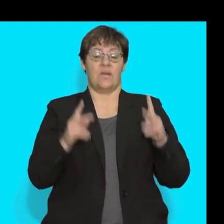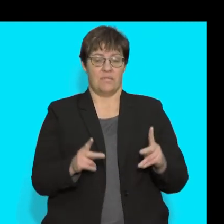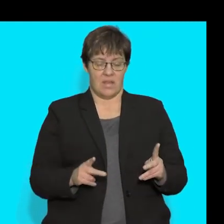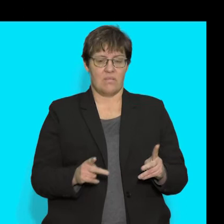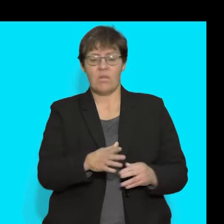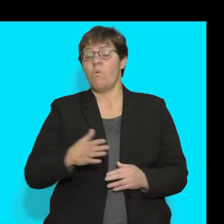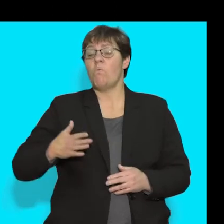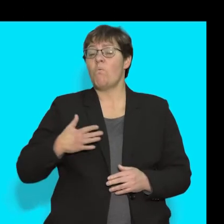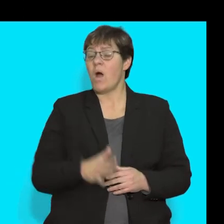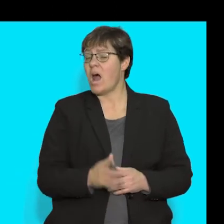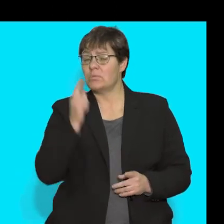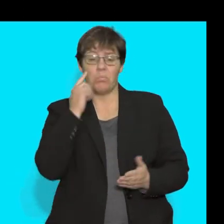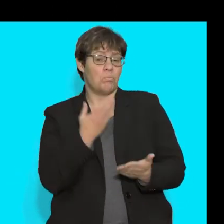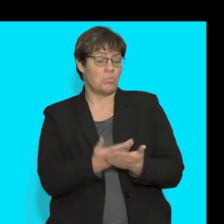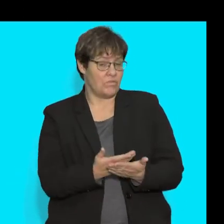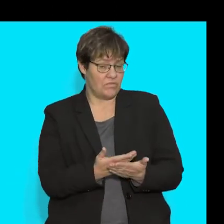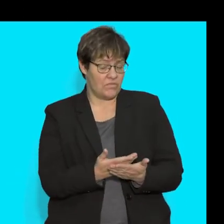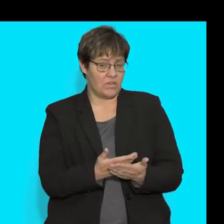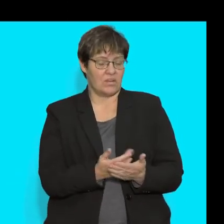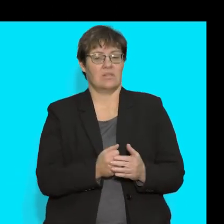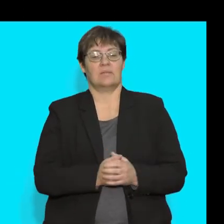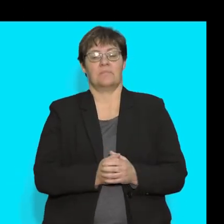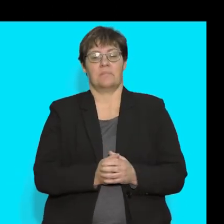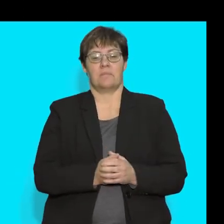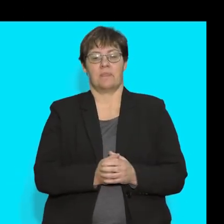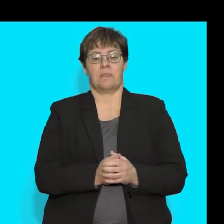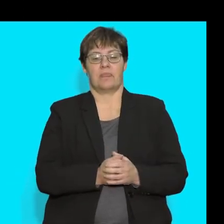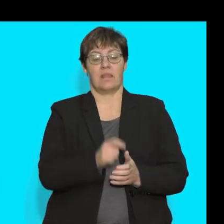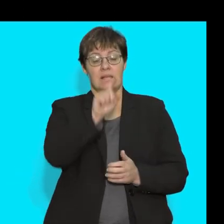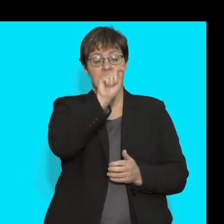what they want me to now prove is to prove that